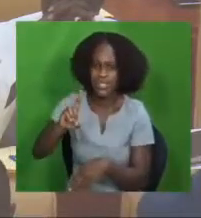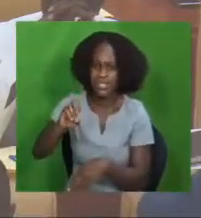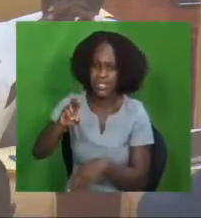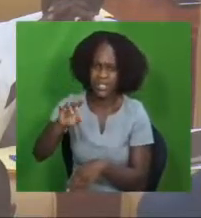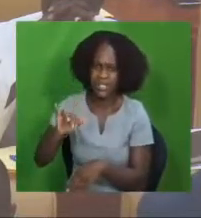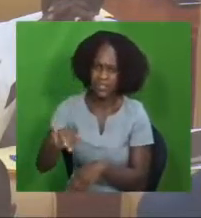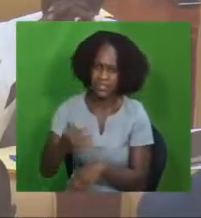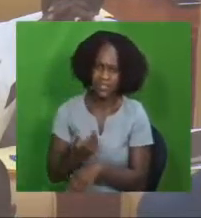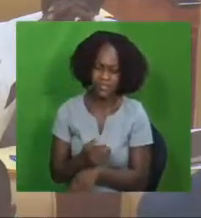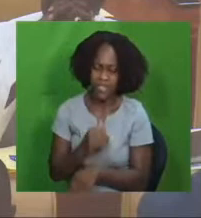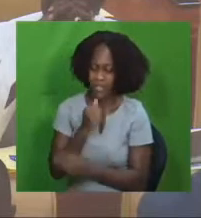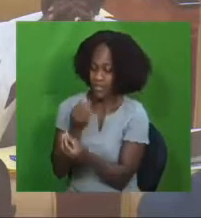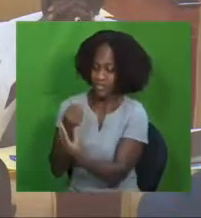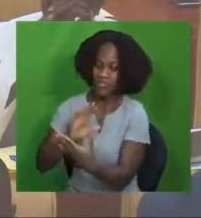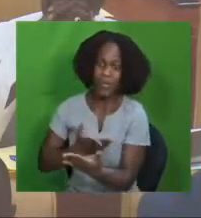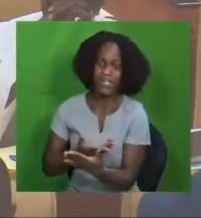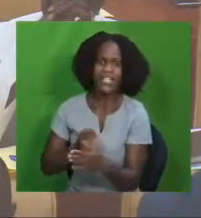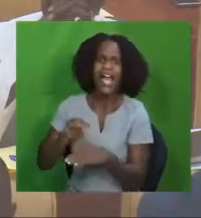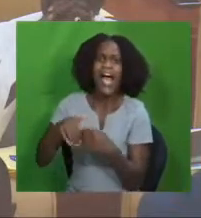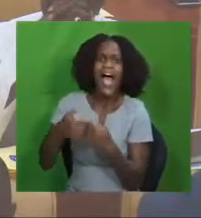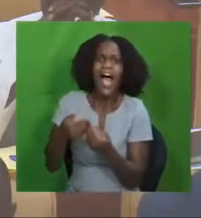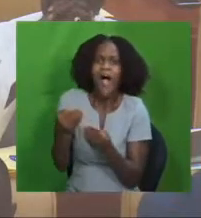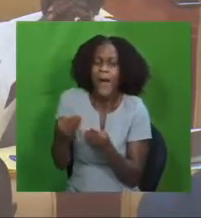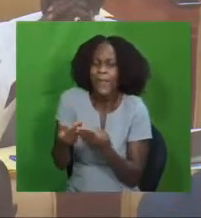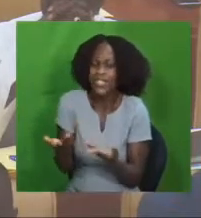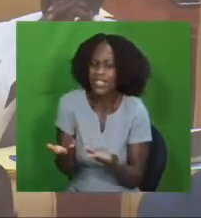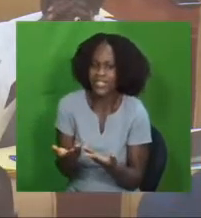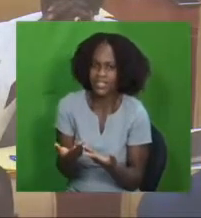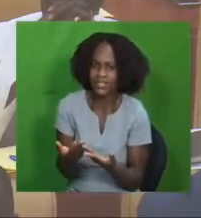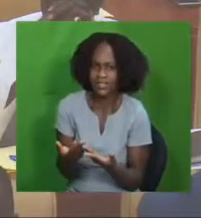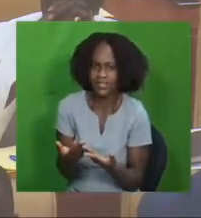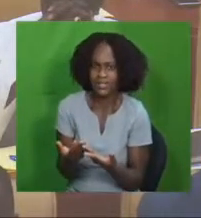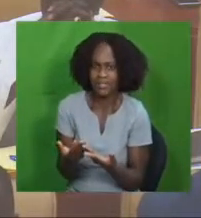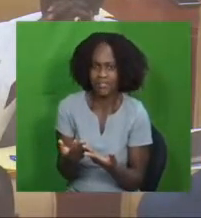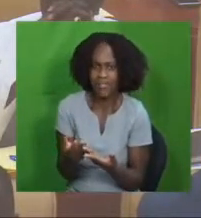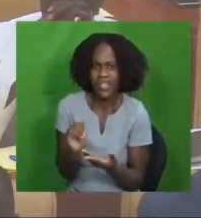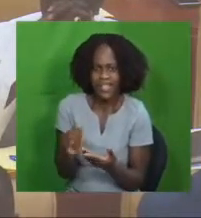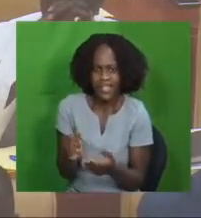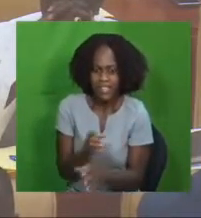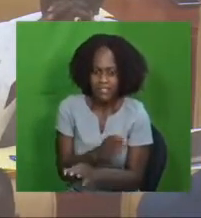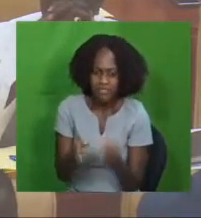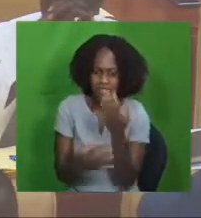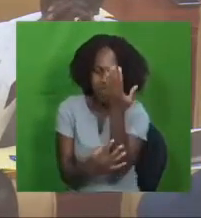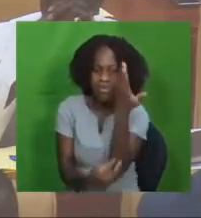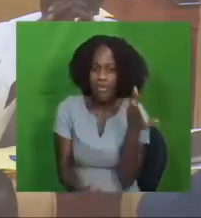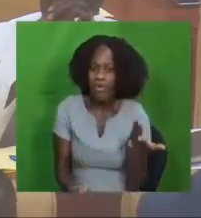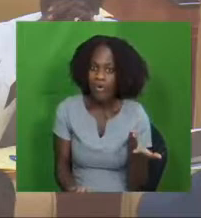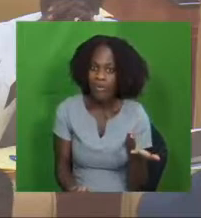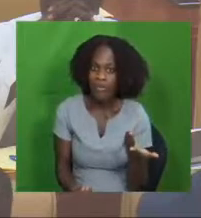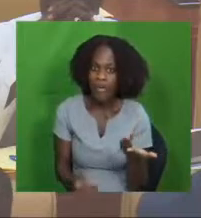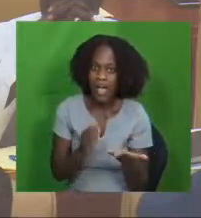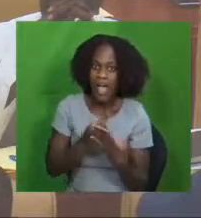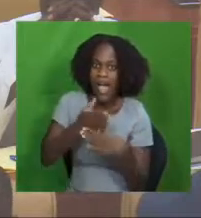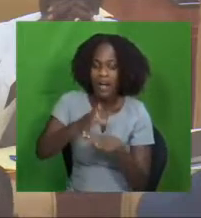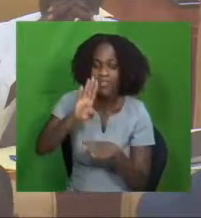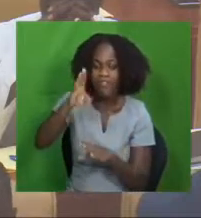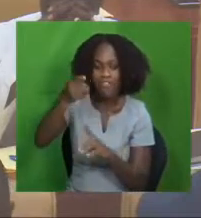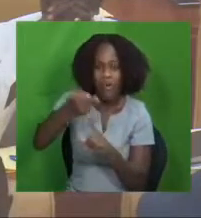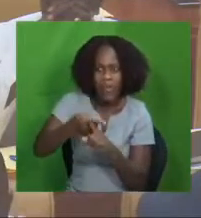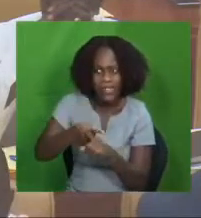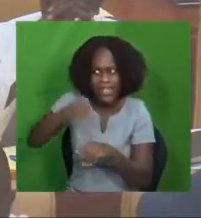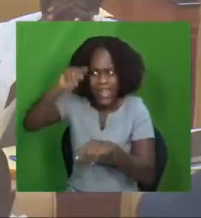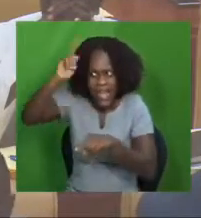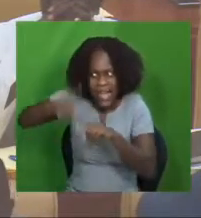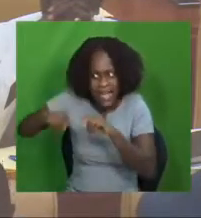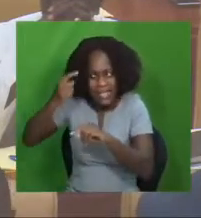to get the money from. So they will spare the poor. After 4 months, you can't even think inside the box to find a